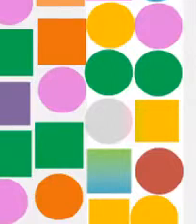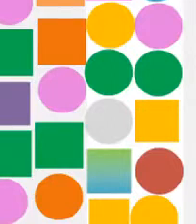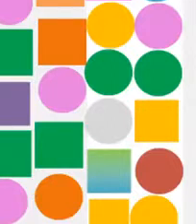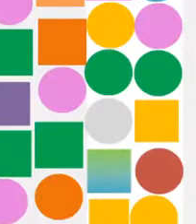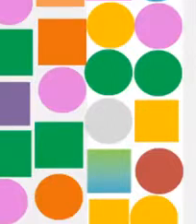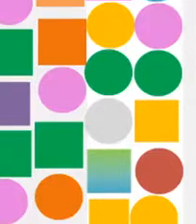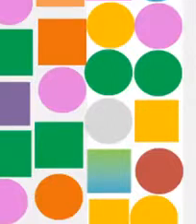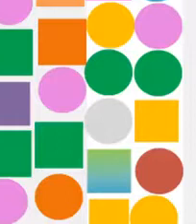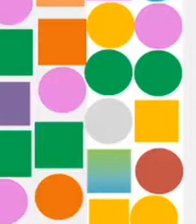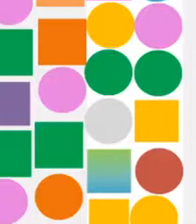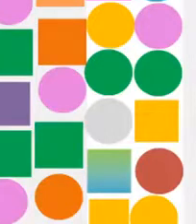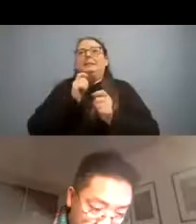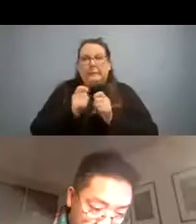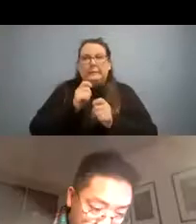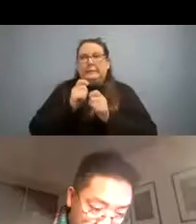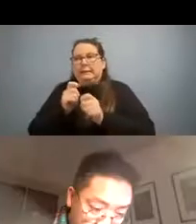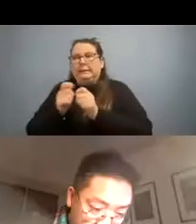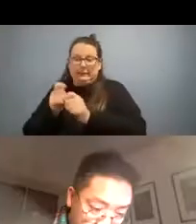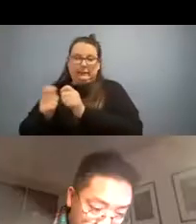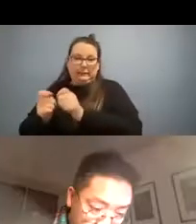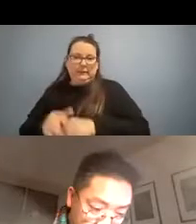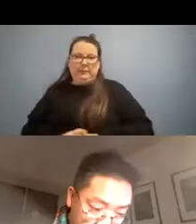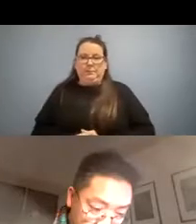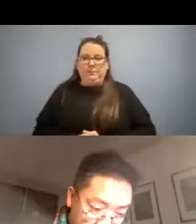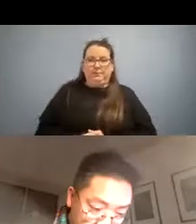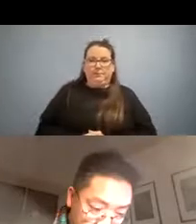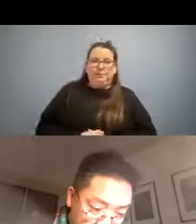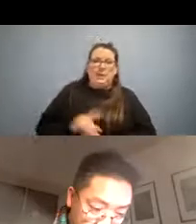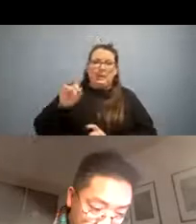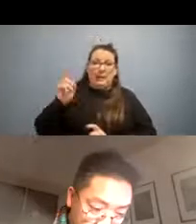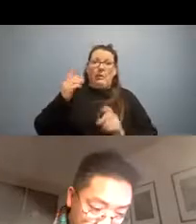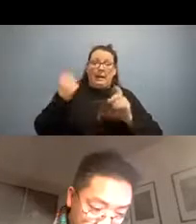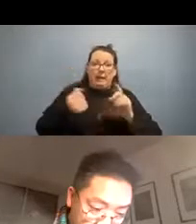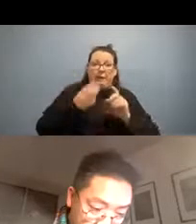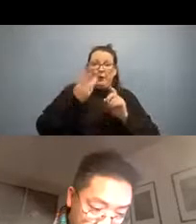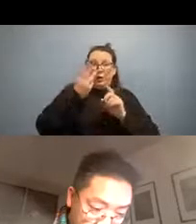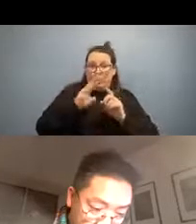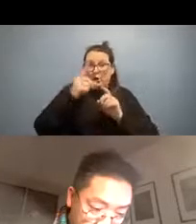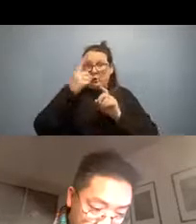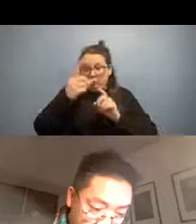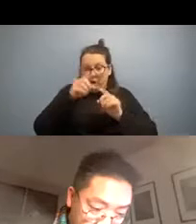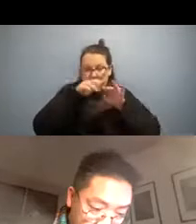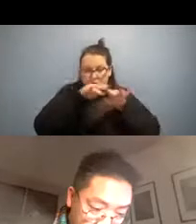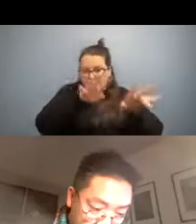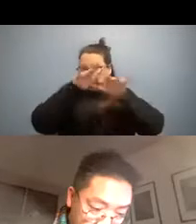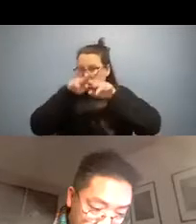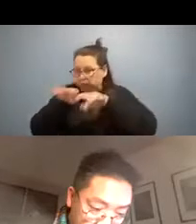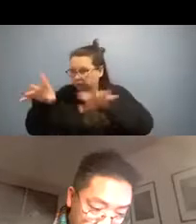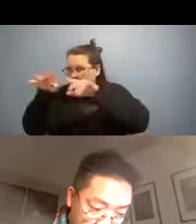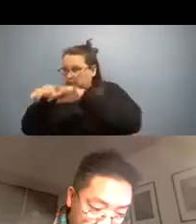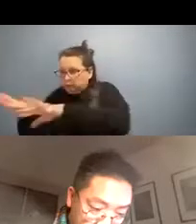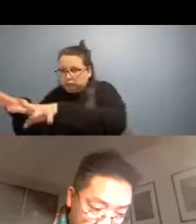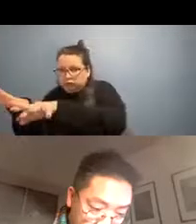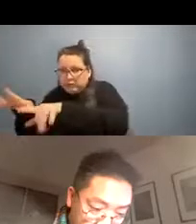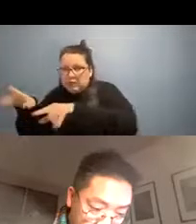really important. Currently, we've got 31 outbreaks that are linked to active cases, and the outbreaks are in many